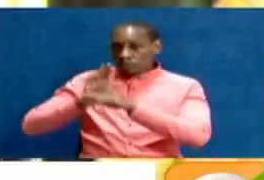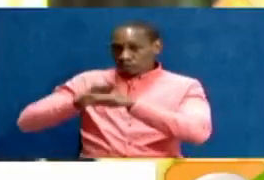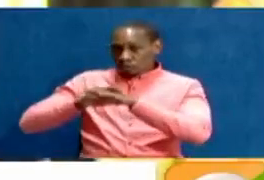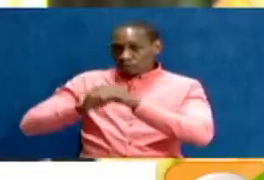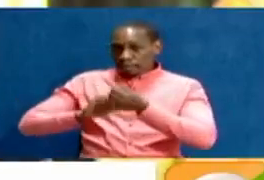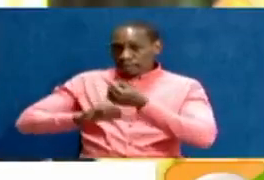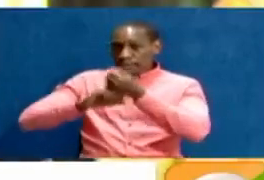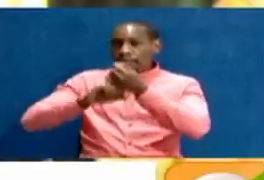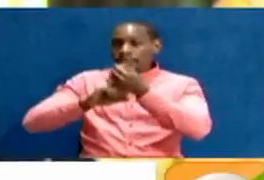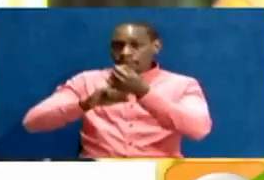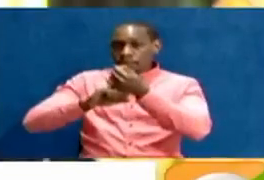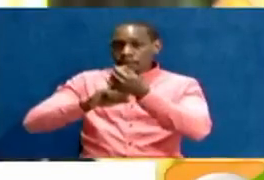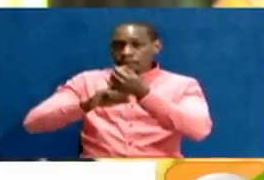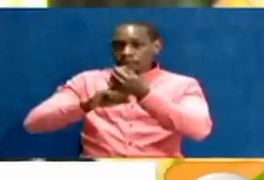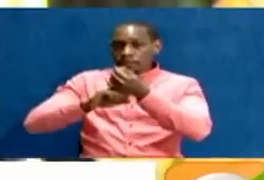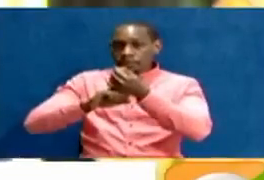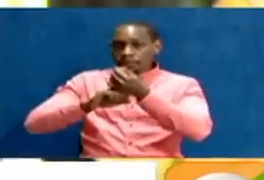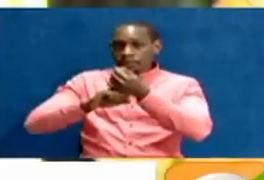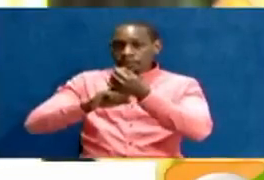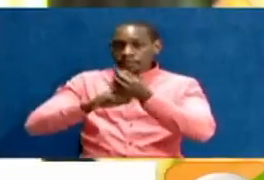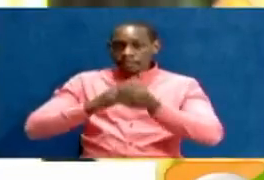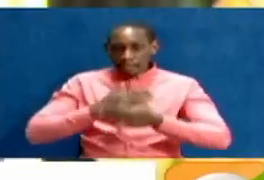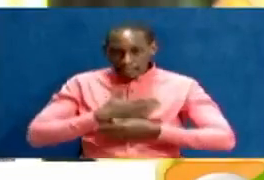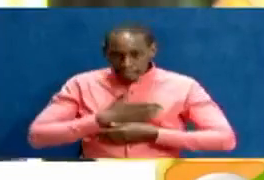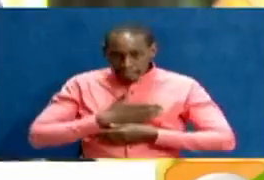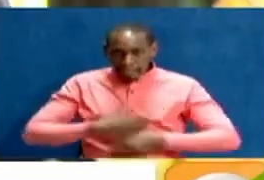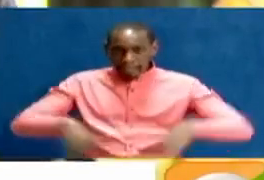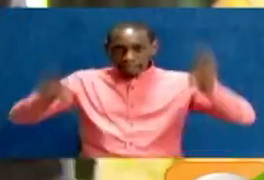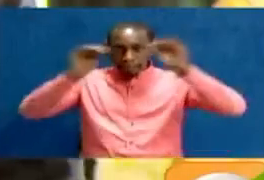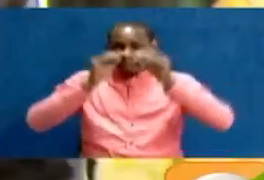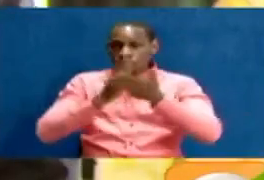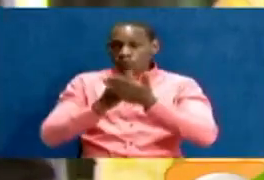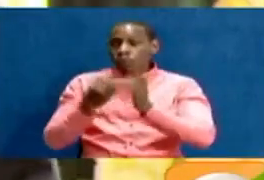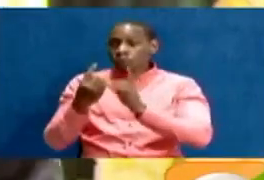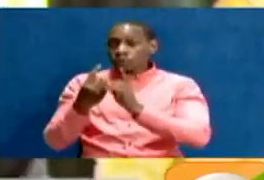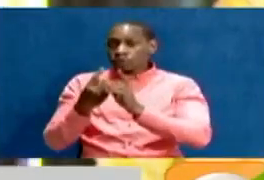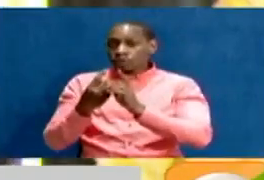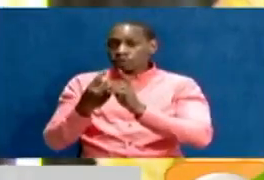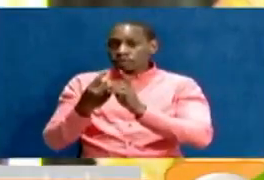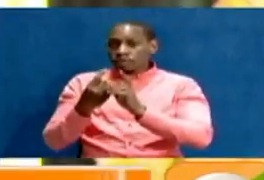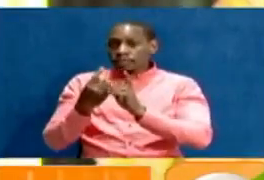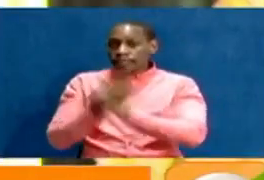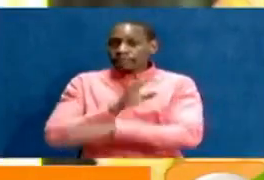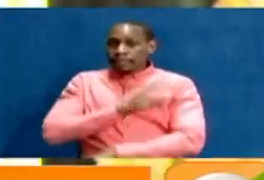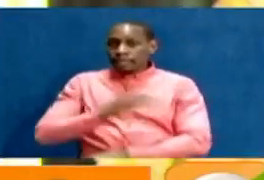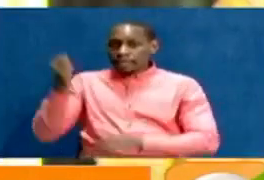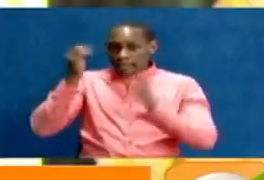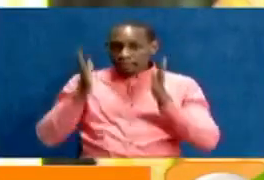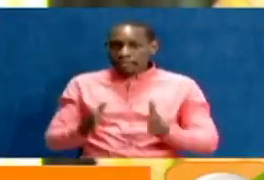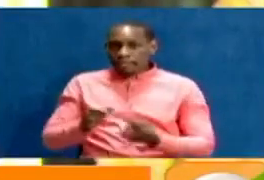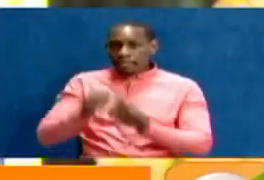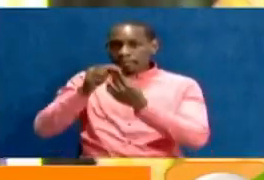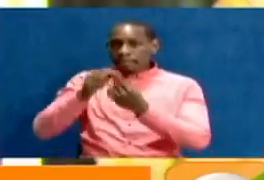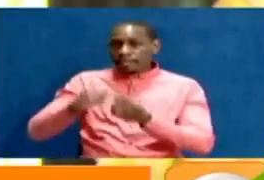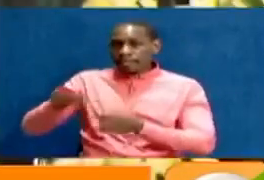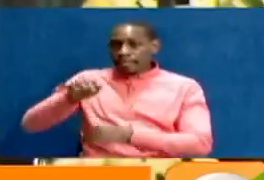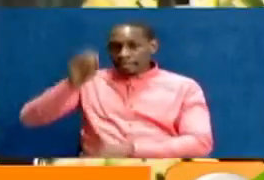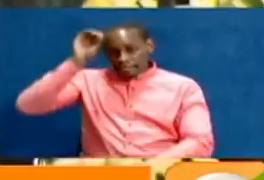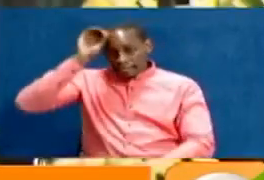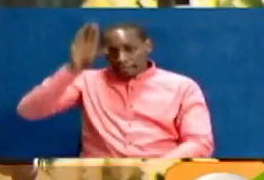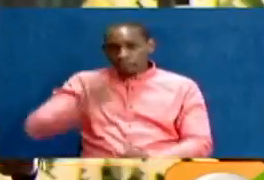supporter of His Excellency the President, a very rare trait for a politician if you particularly come from